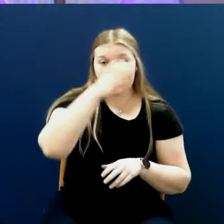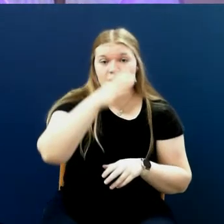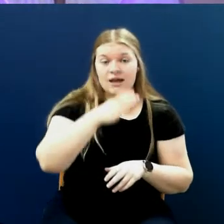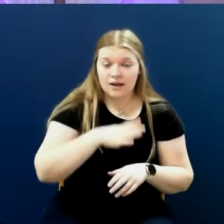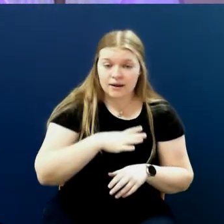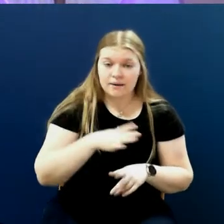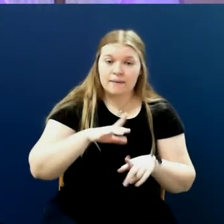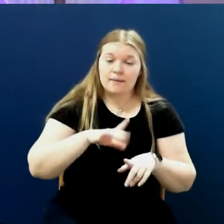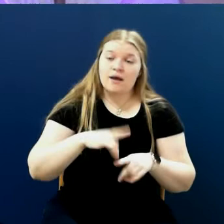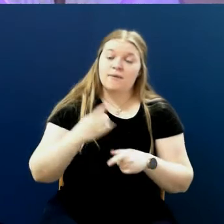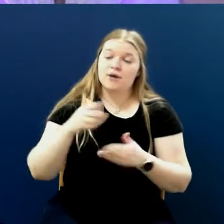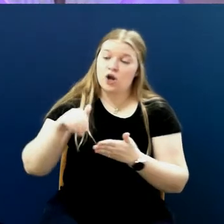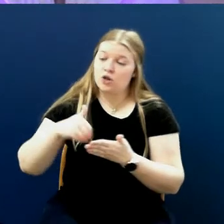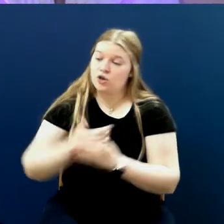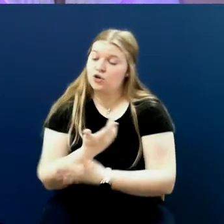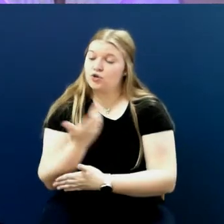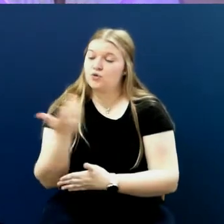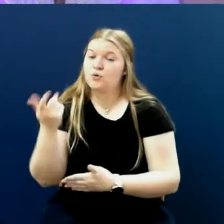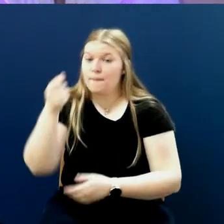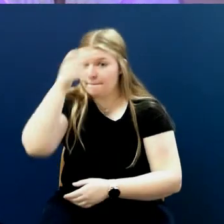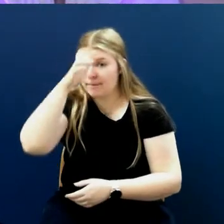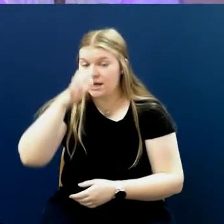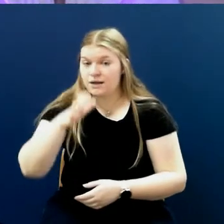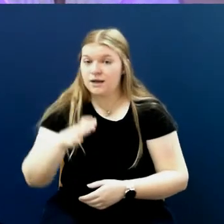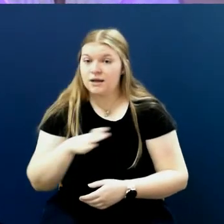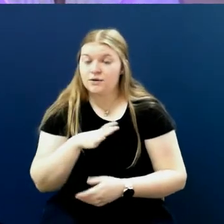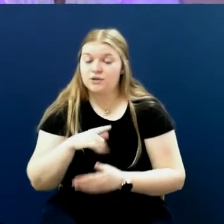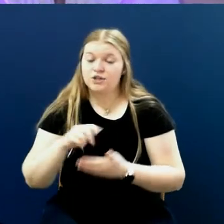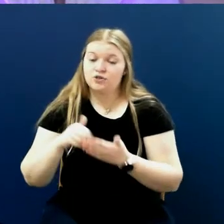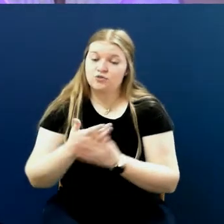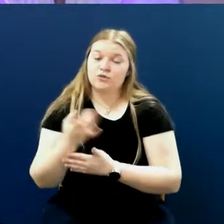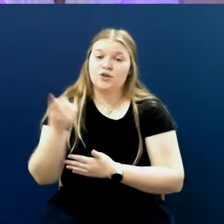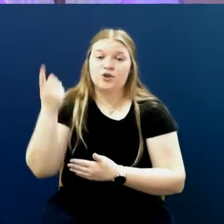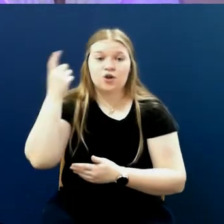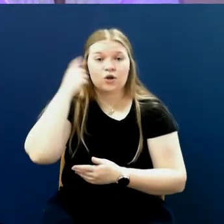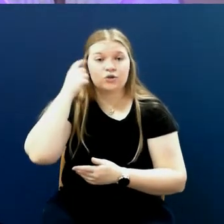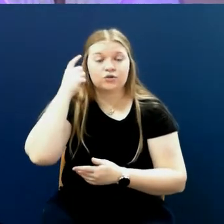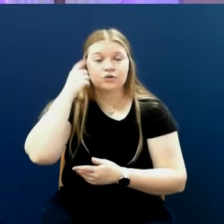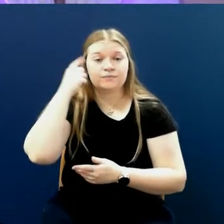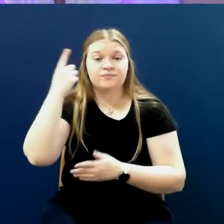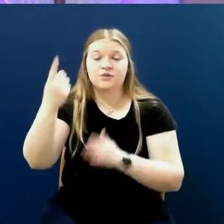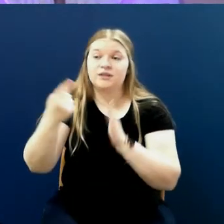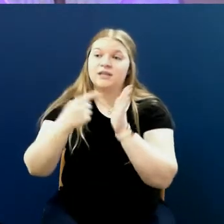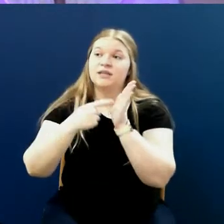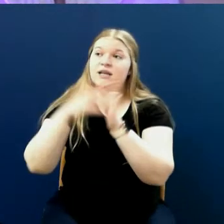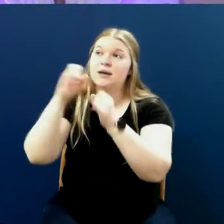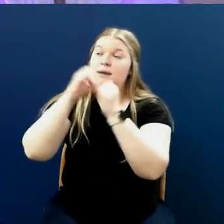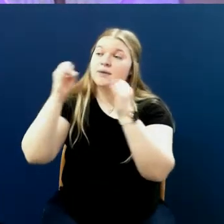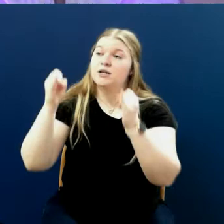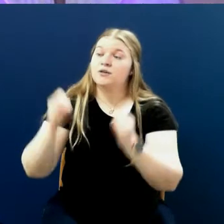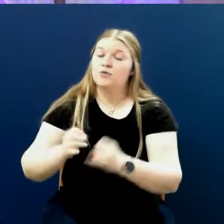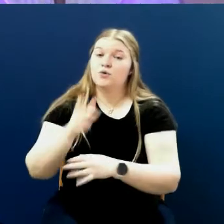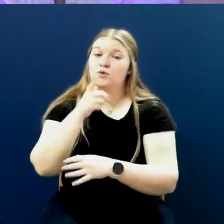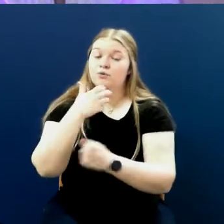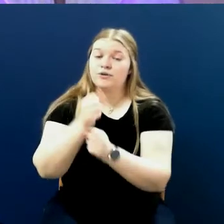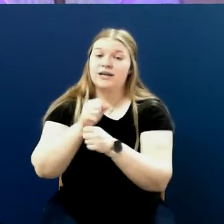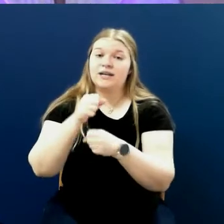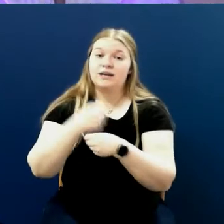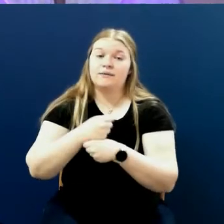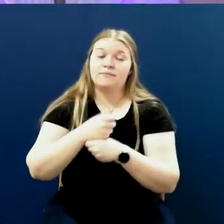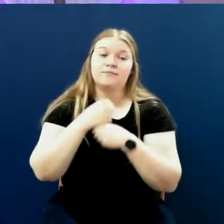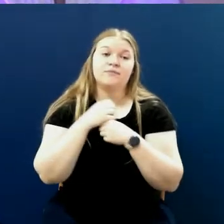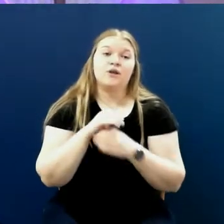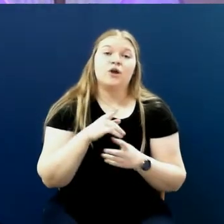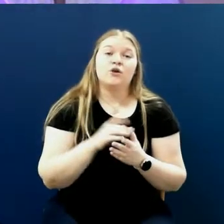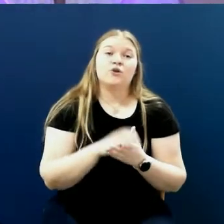have put on the new man, which is renewed in the knowledge according to the image of him who created him. Now notice